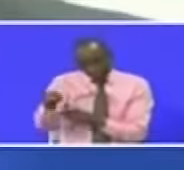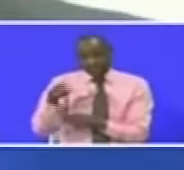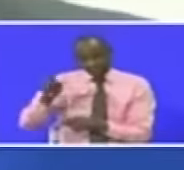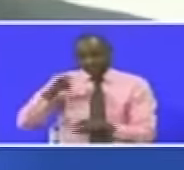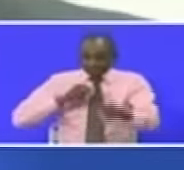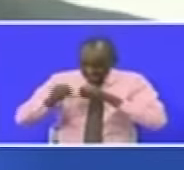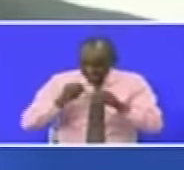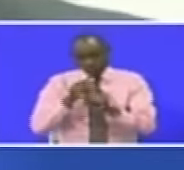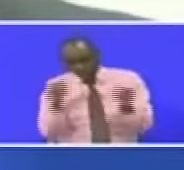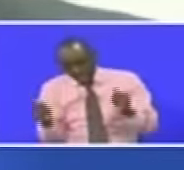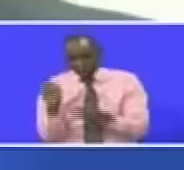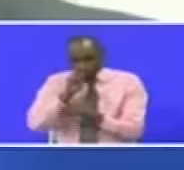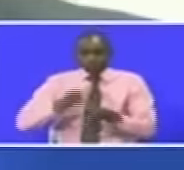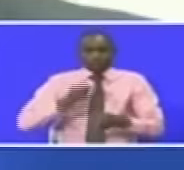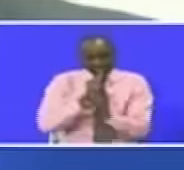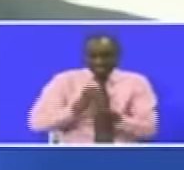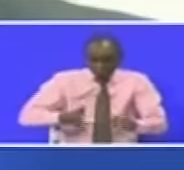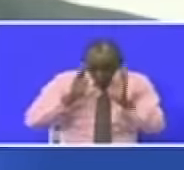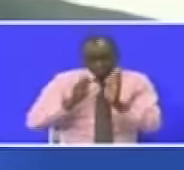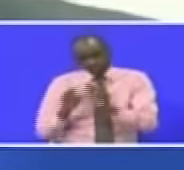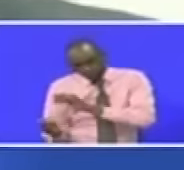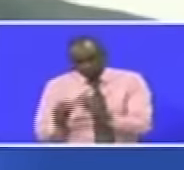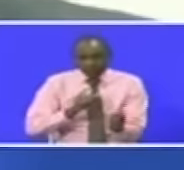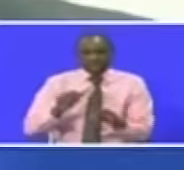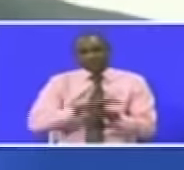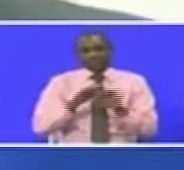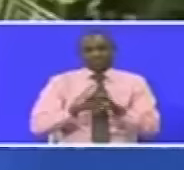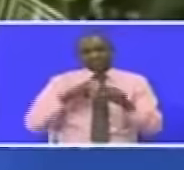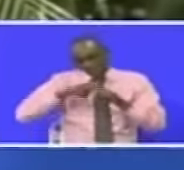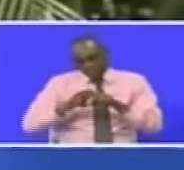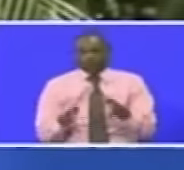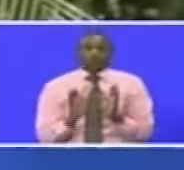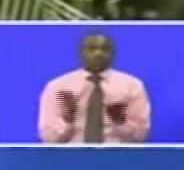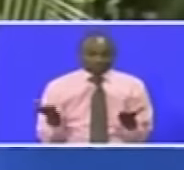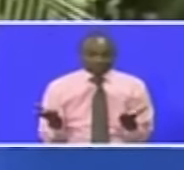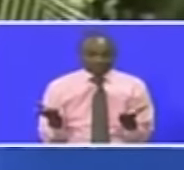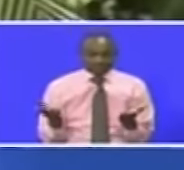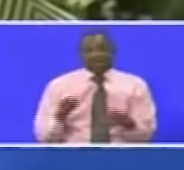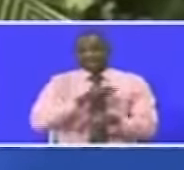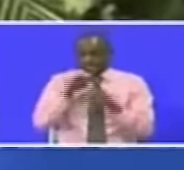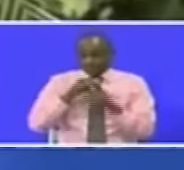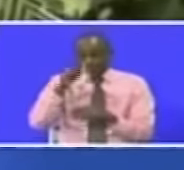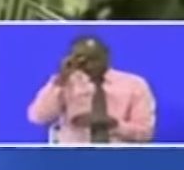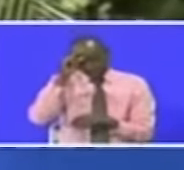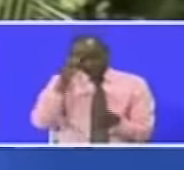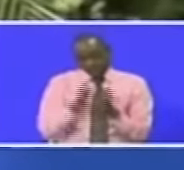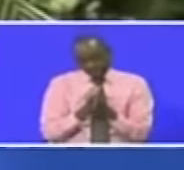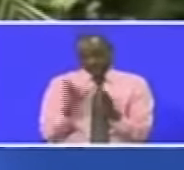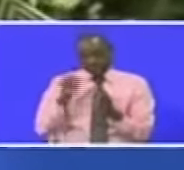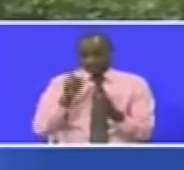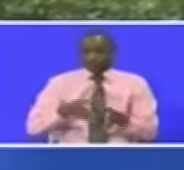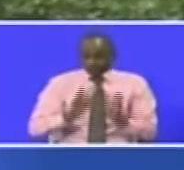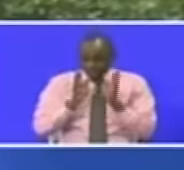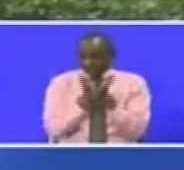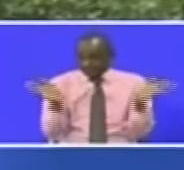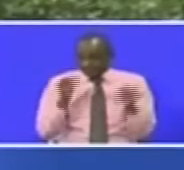we can manage, we can maintain the roads that have been transferred with it. The national government, through the Ministry of Roads and Public Works, needs to sit